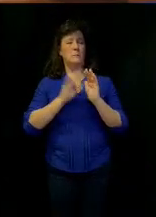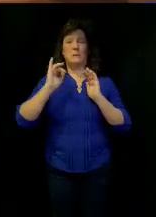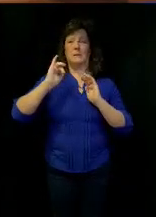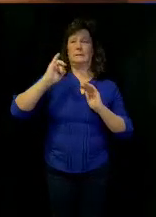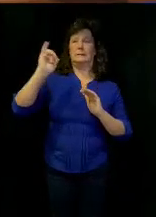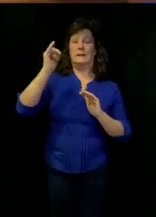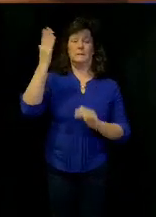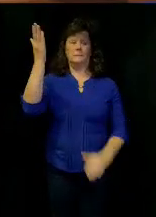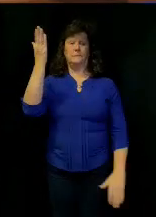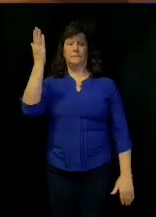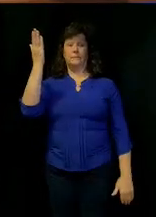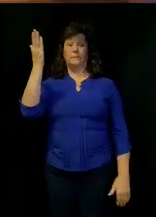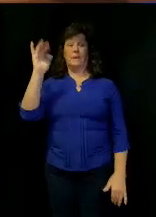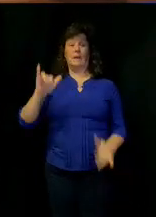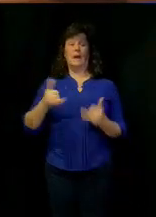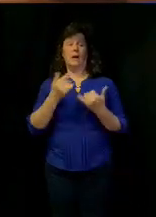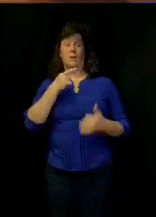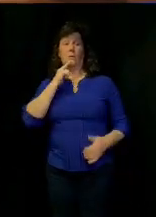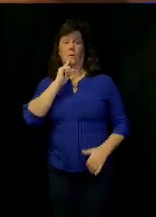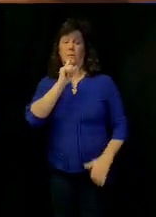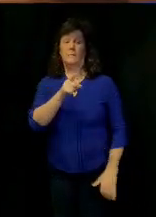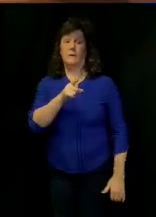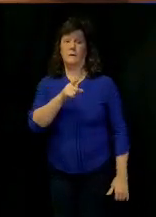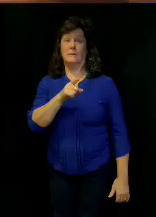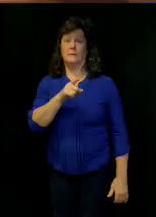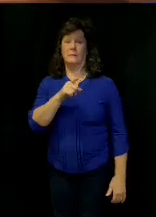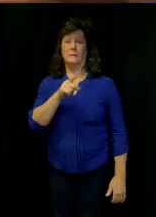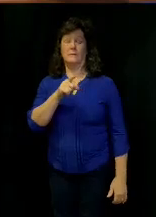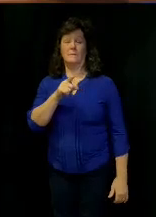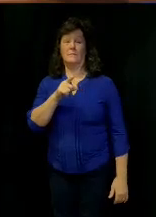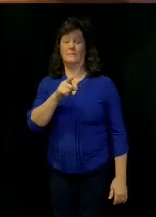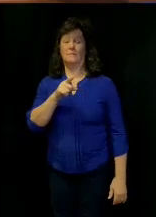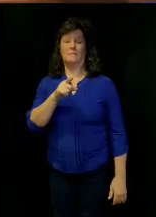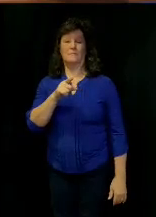The way that we respond many times is subhuman.